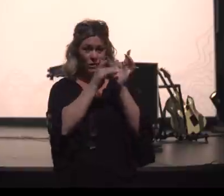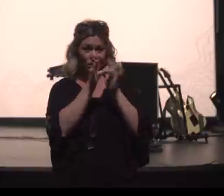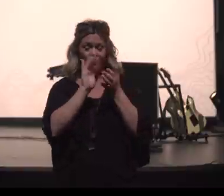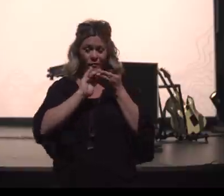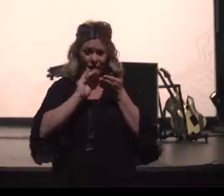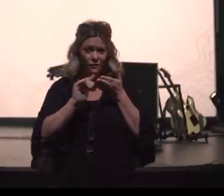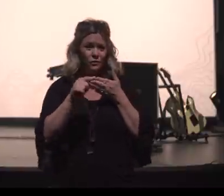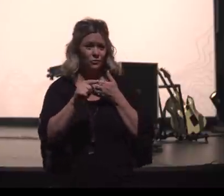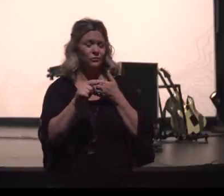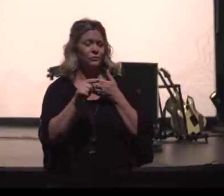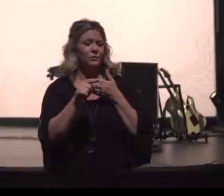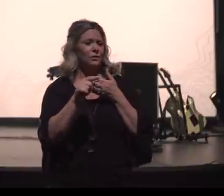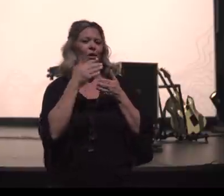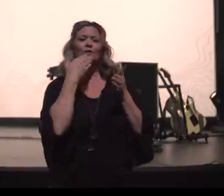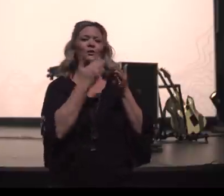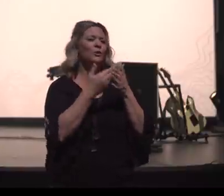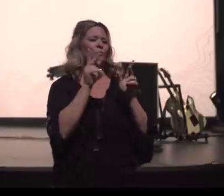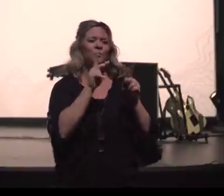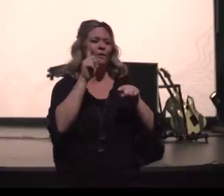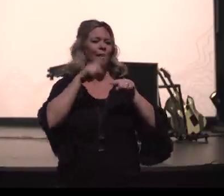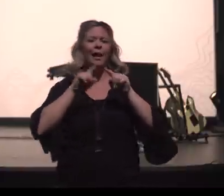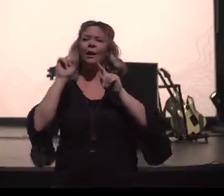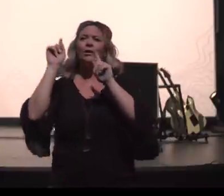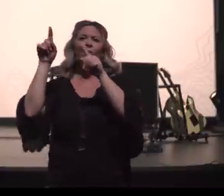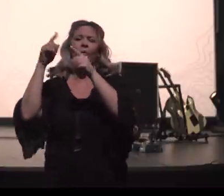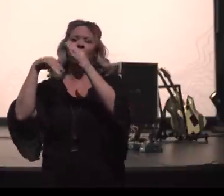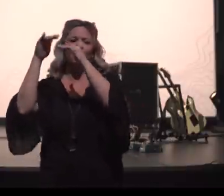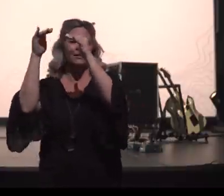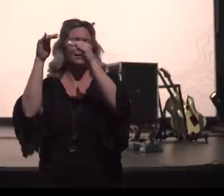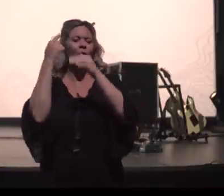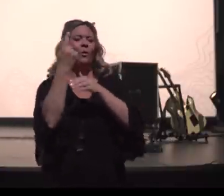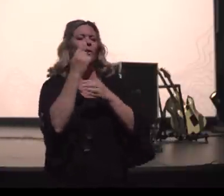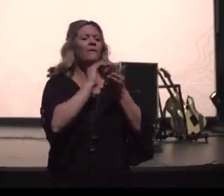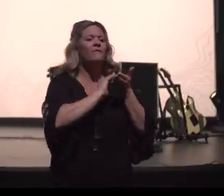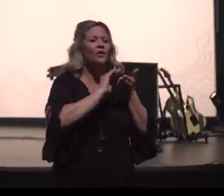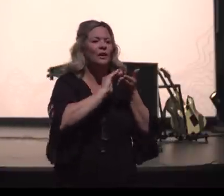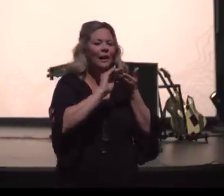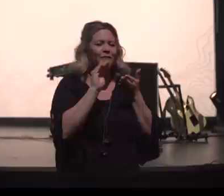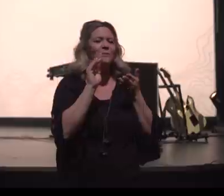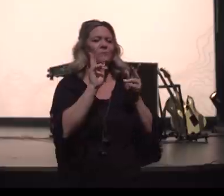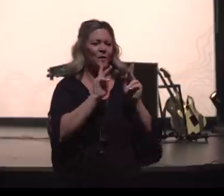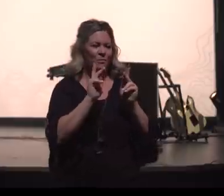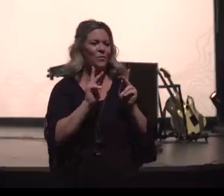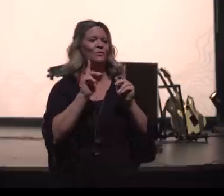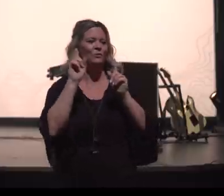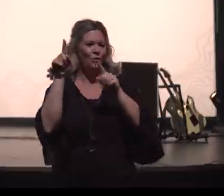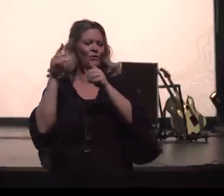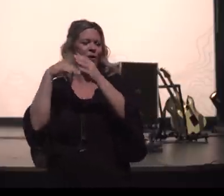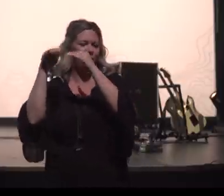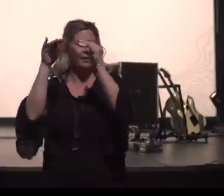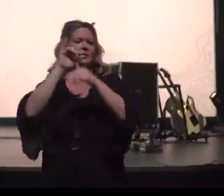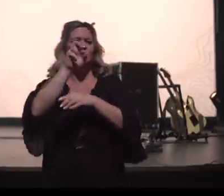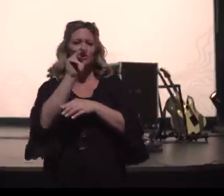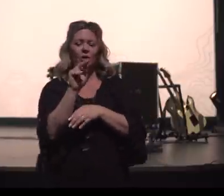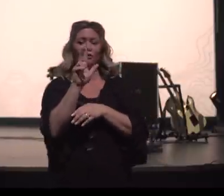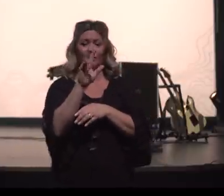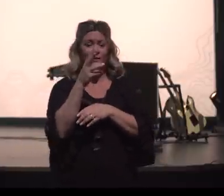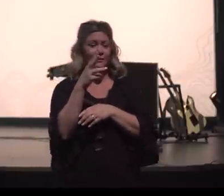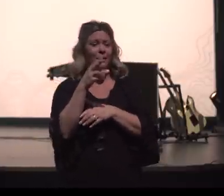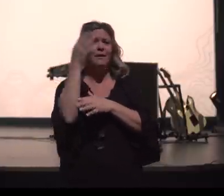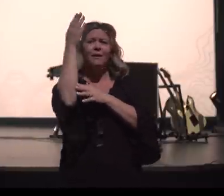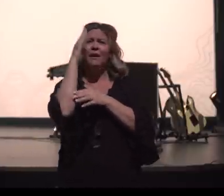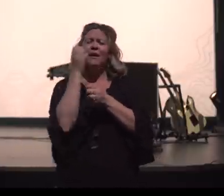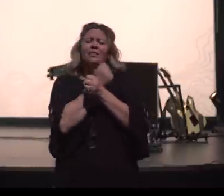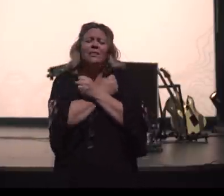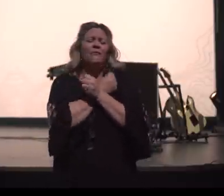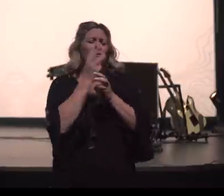you. Good people don't go to heaven. Forgiven people do. That's the verse, John 3:16. For God so loved the world that he